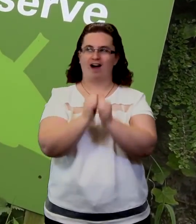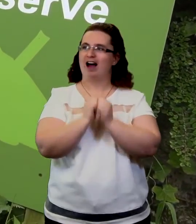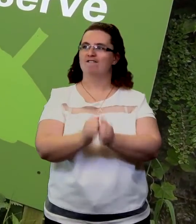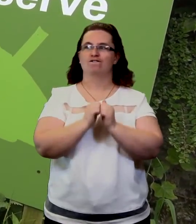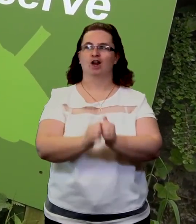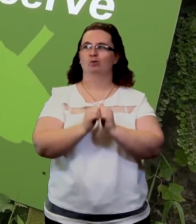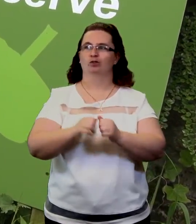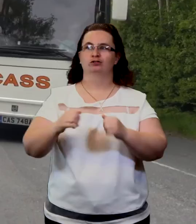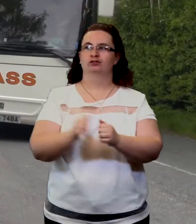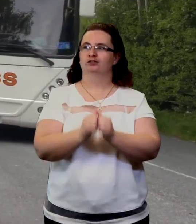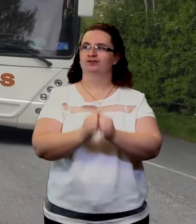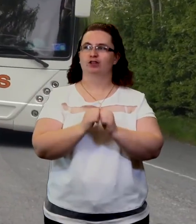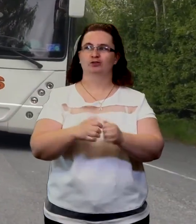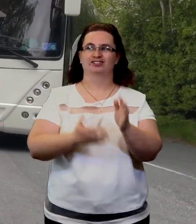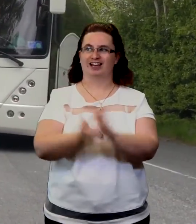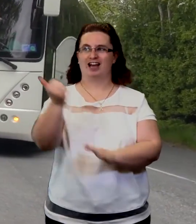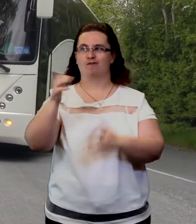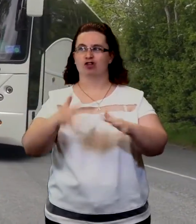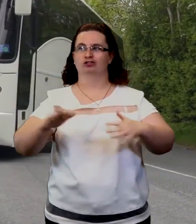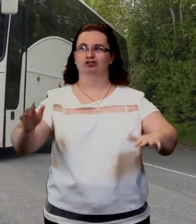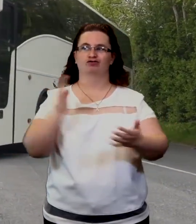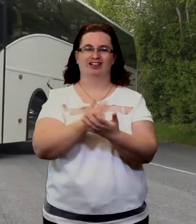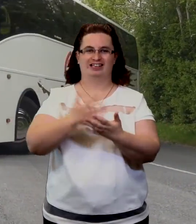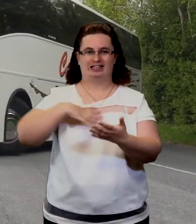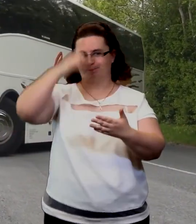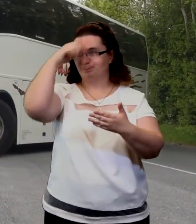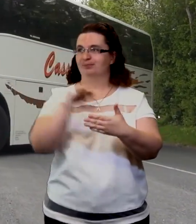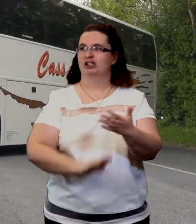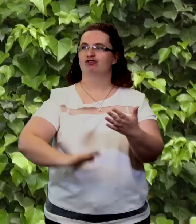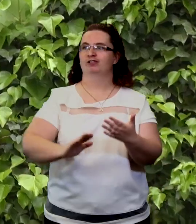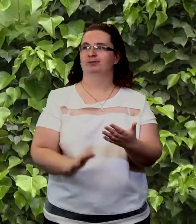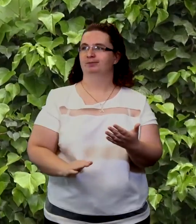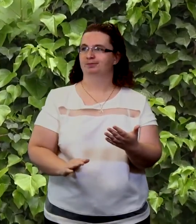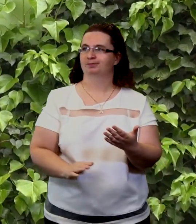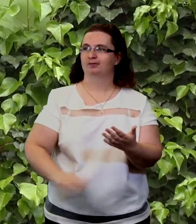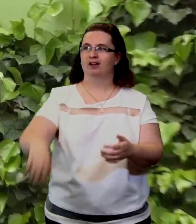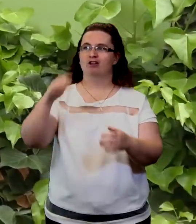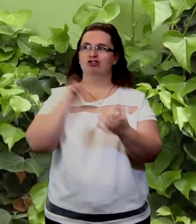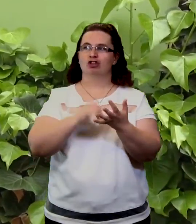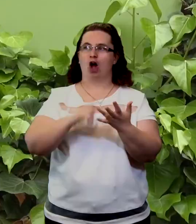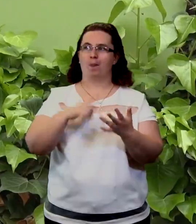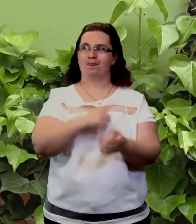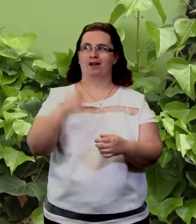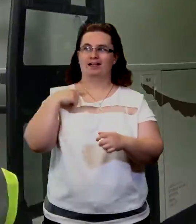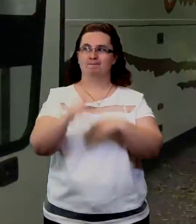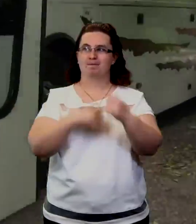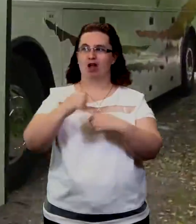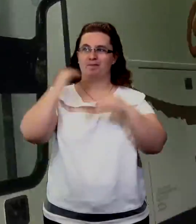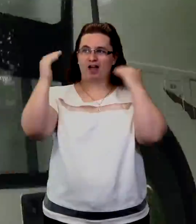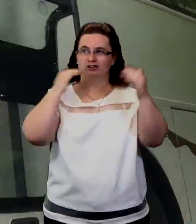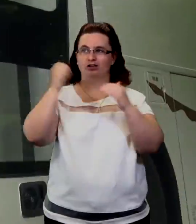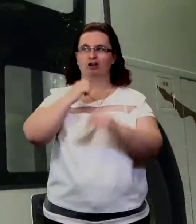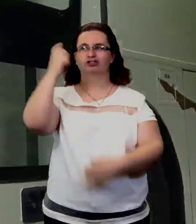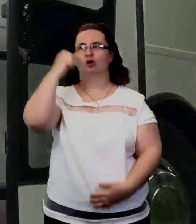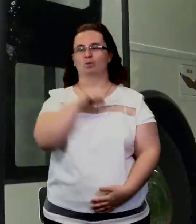We have children visiting us all year round, but children who live in an urban environment like the children we've got here, who don't often get out into the countryside, really need